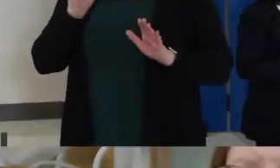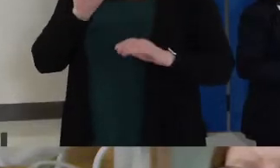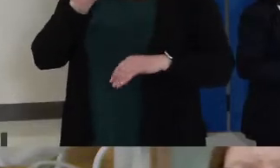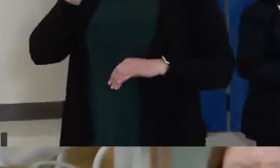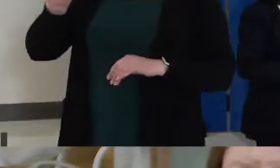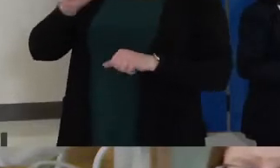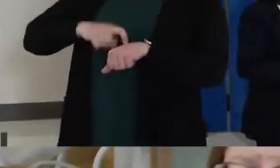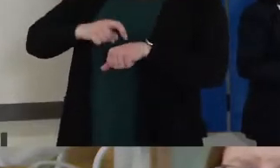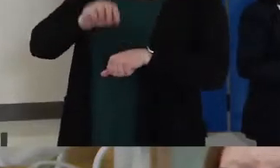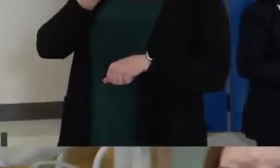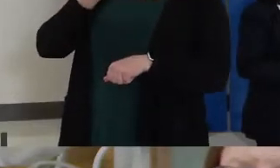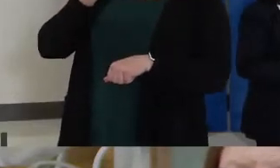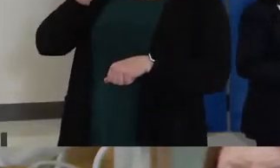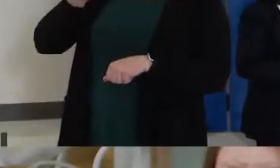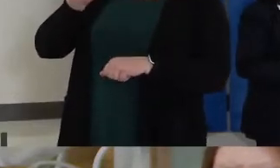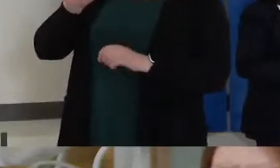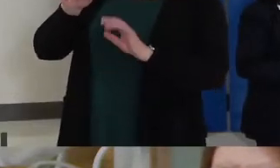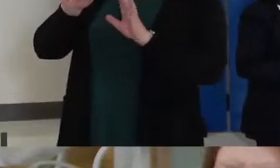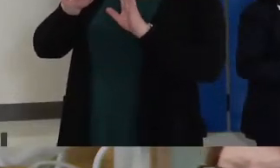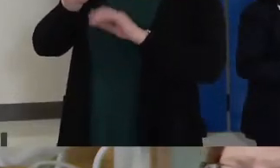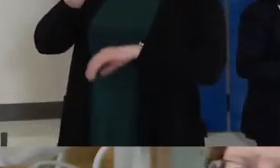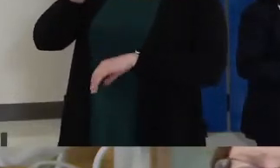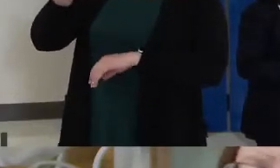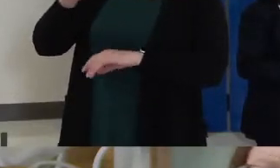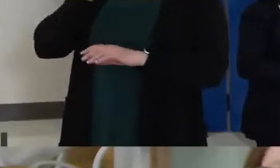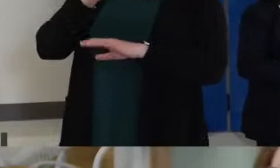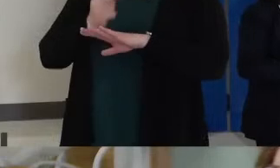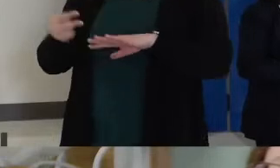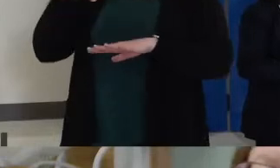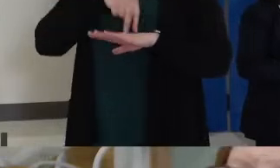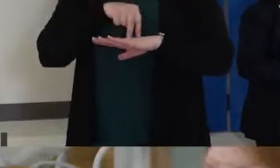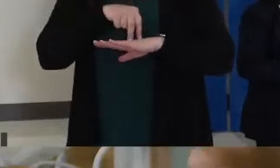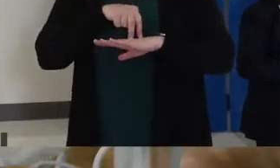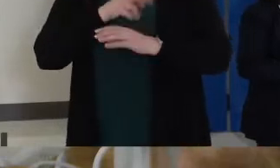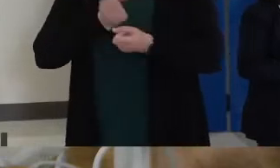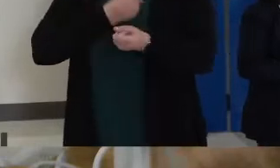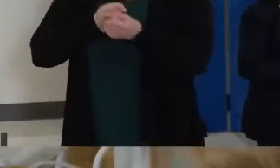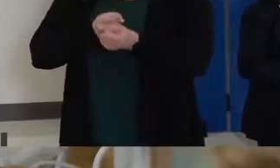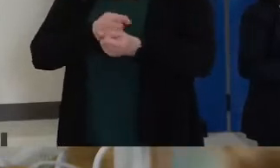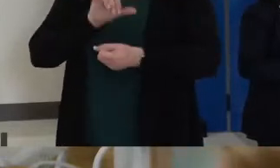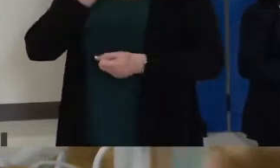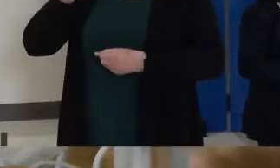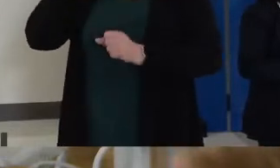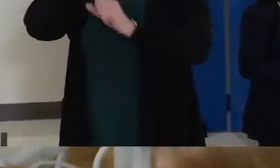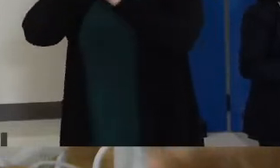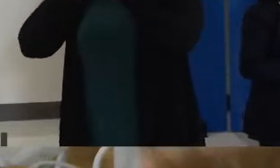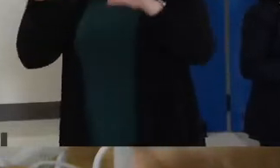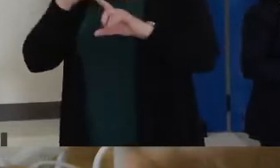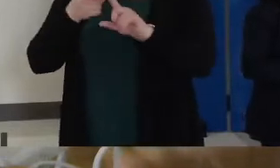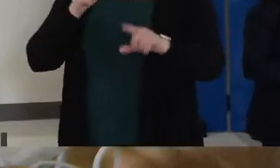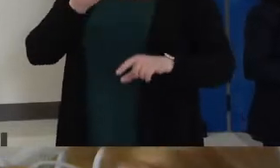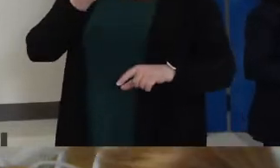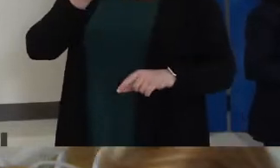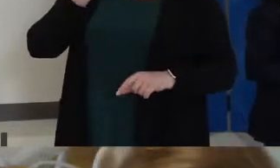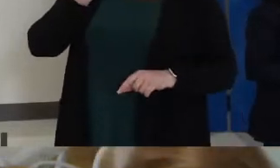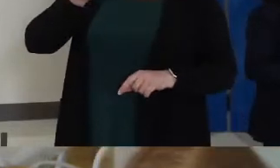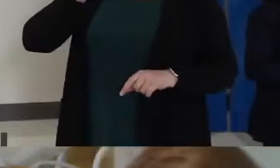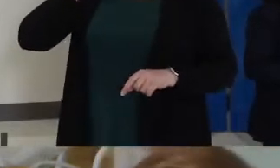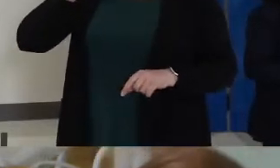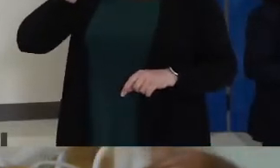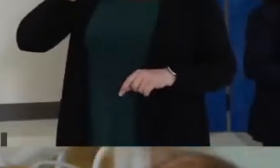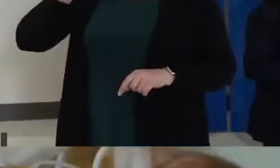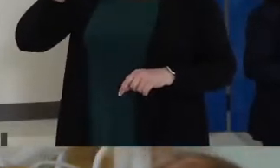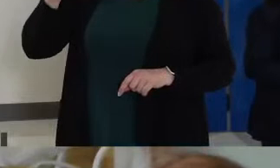San Francisco, to step up and support Darrell Steinberg's vision. I remember having a press conference with him in the city, in City